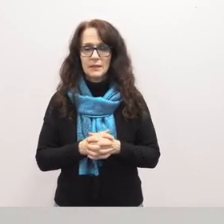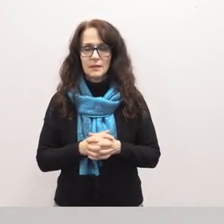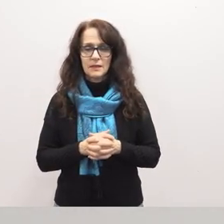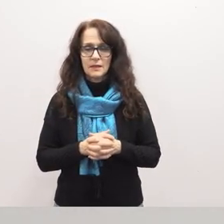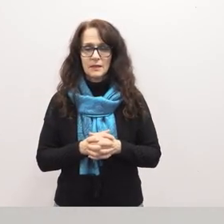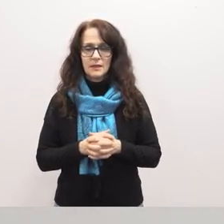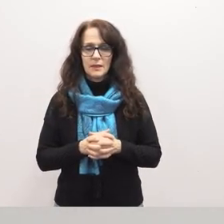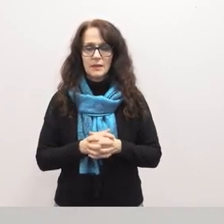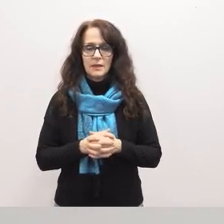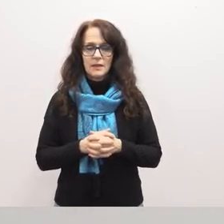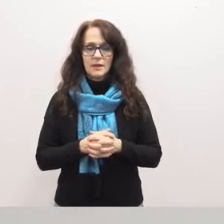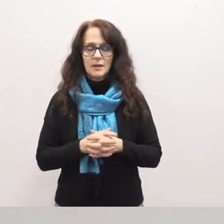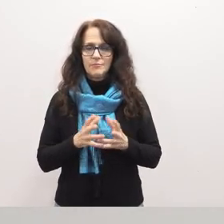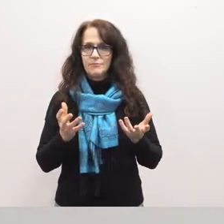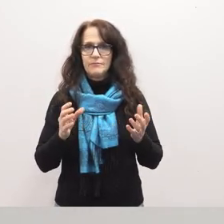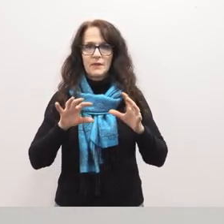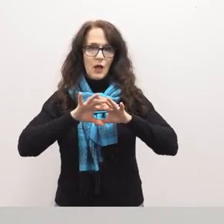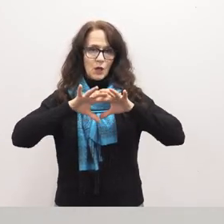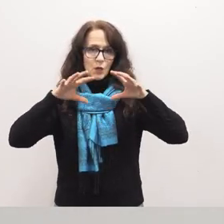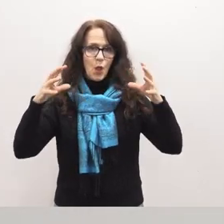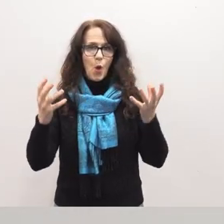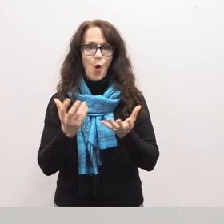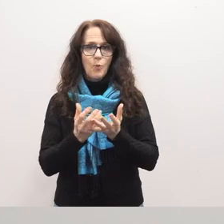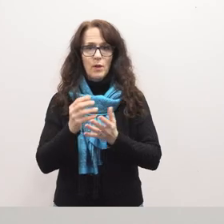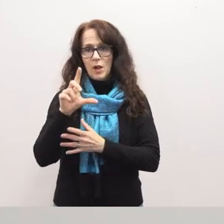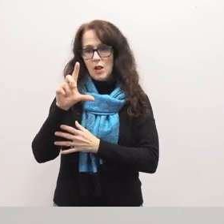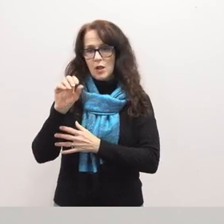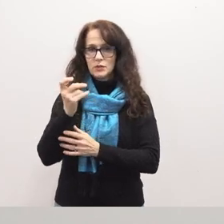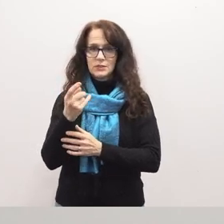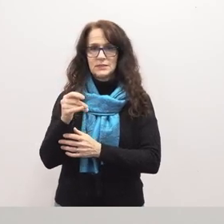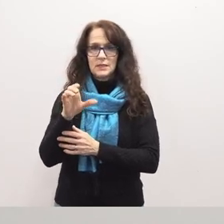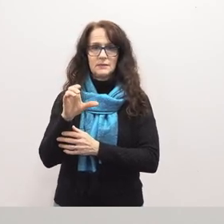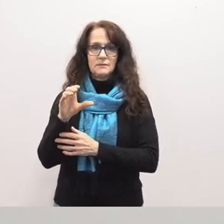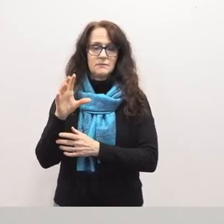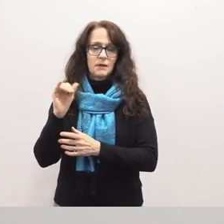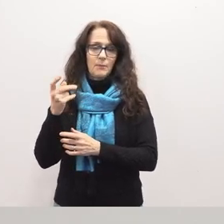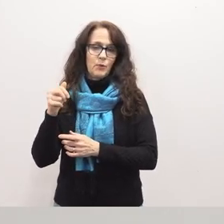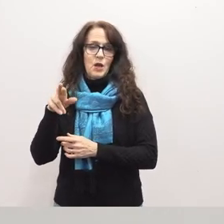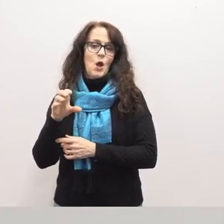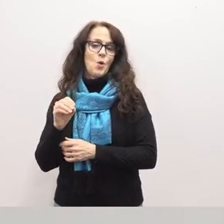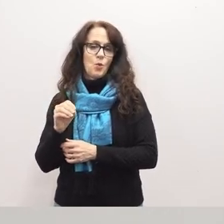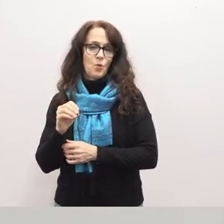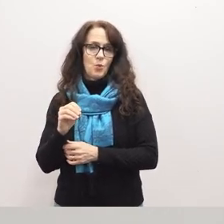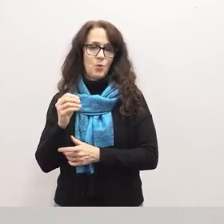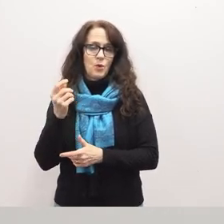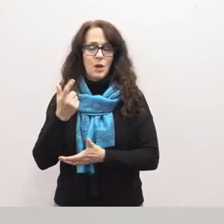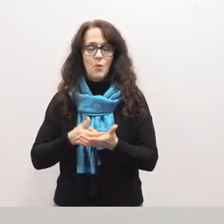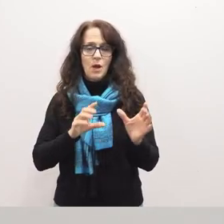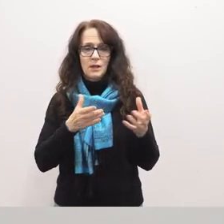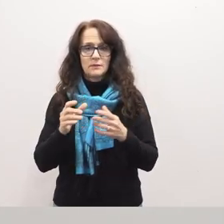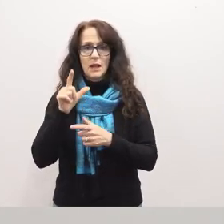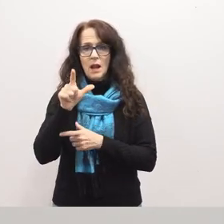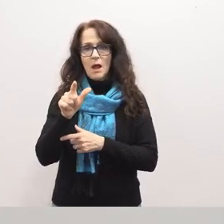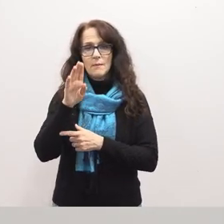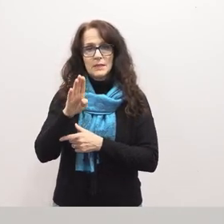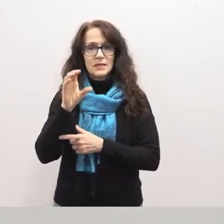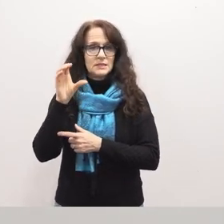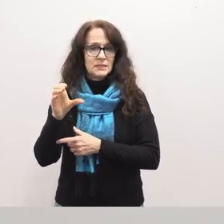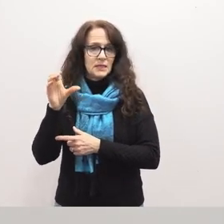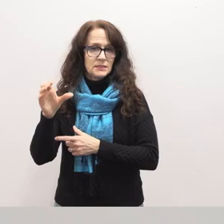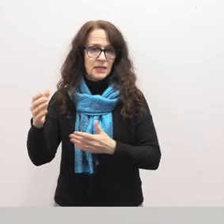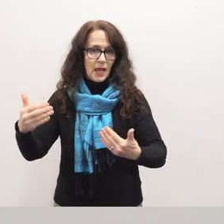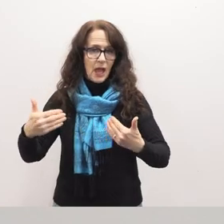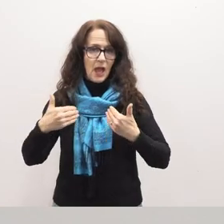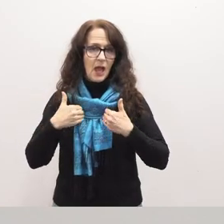a global logistics pathway at Cabrillo, and what courses Long Beach City College might have that